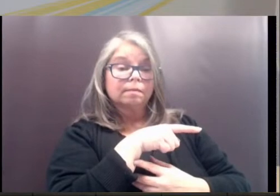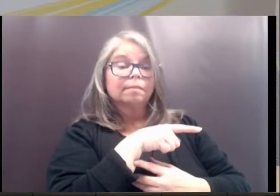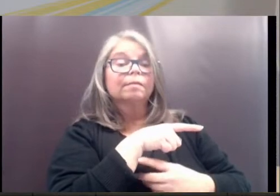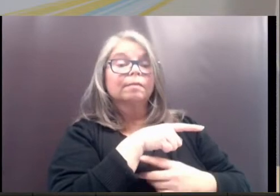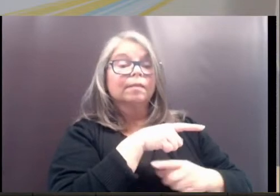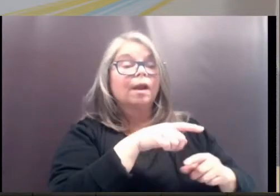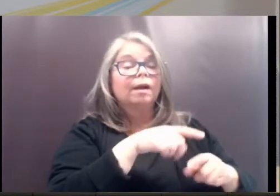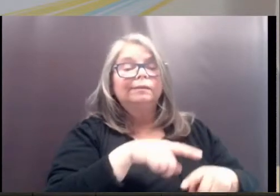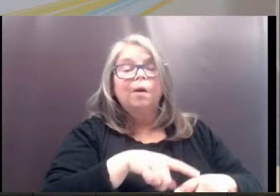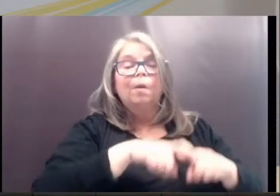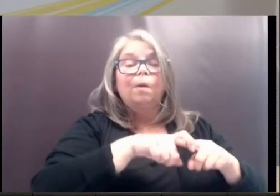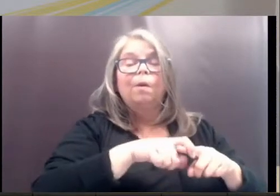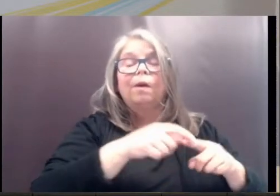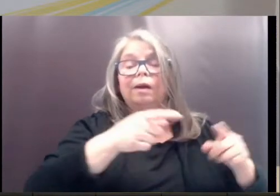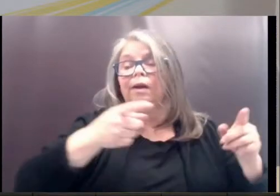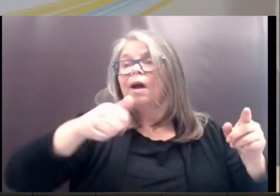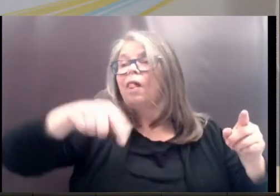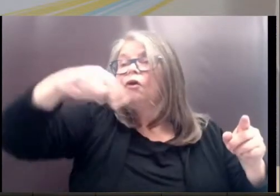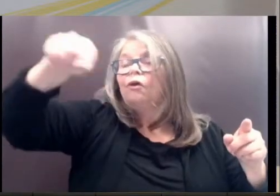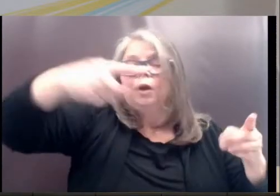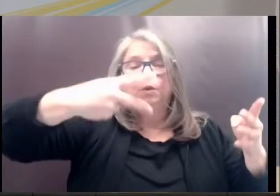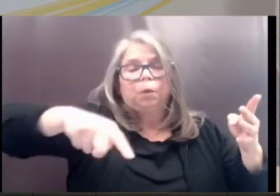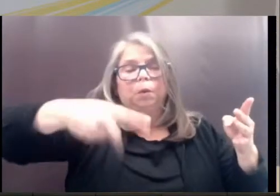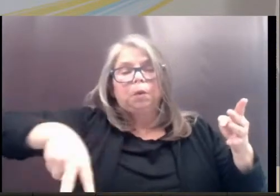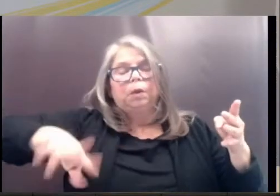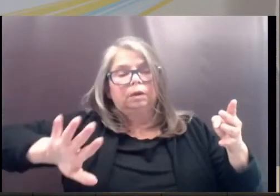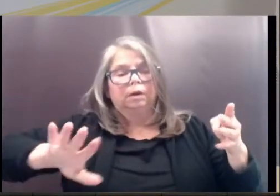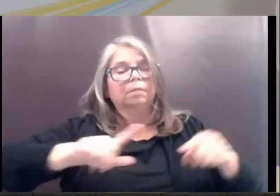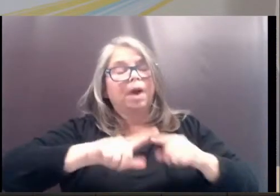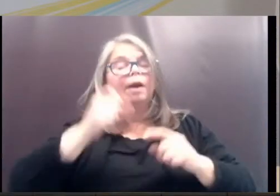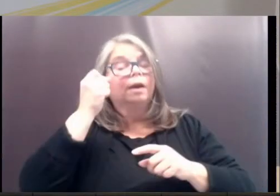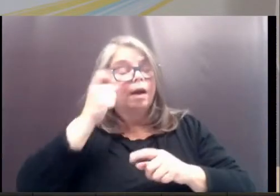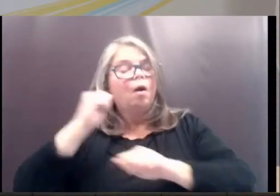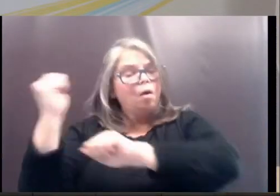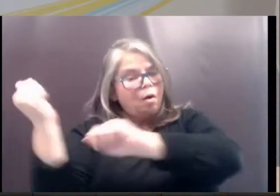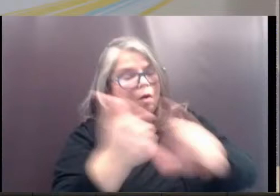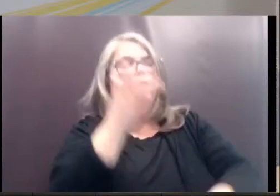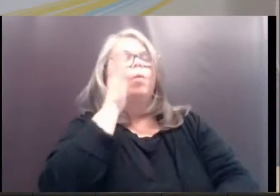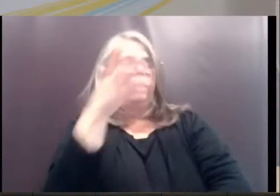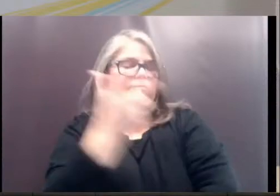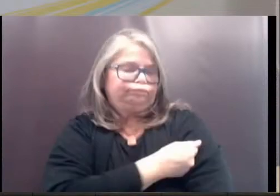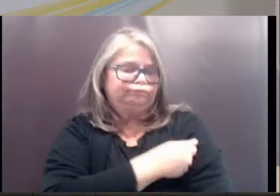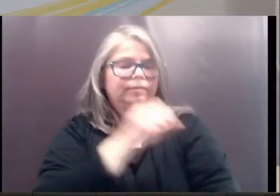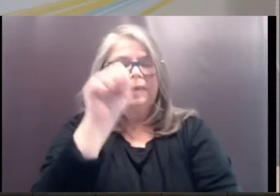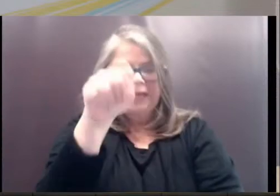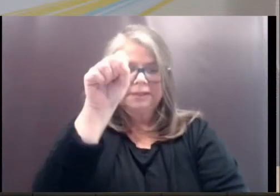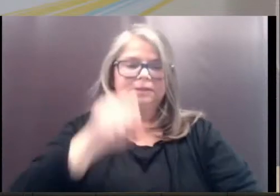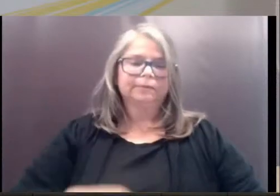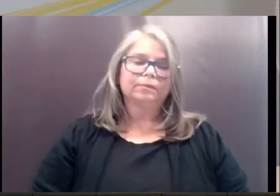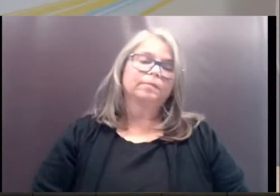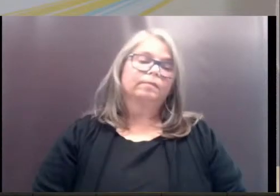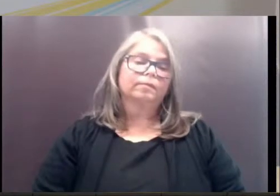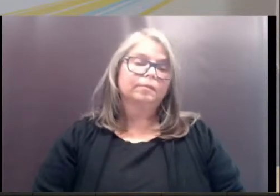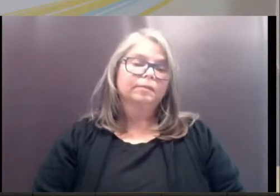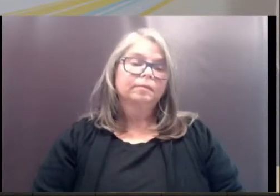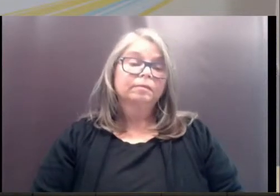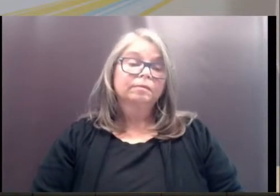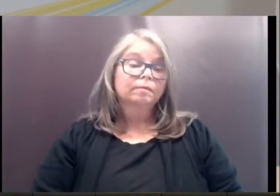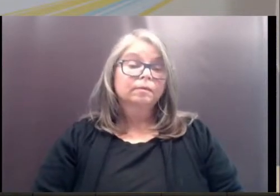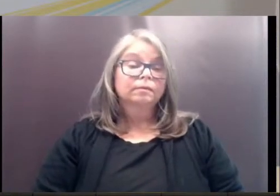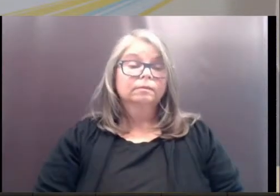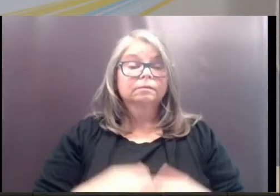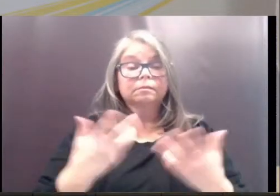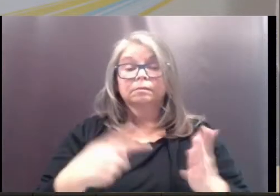we know that everyone will get done, but for instance, people who are healthcare workers who are